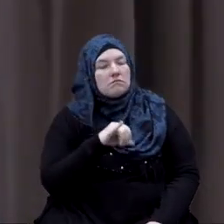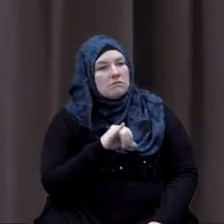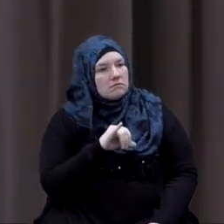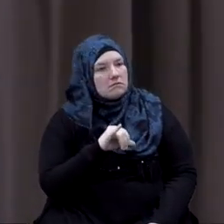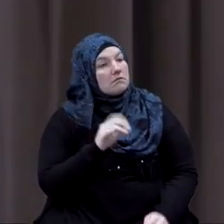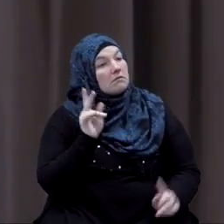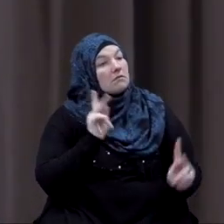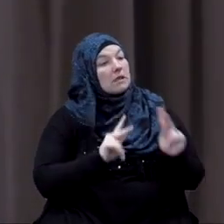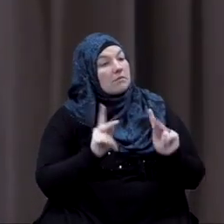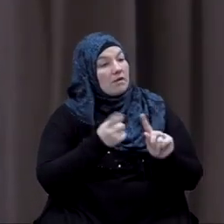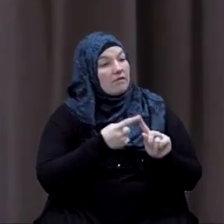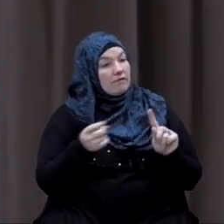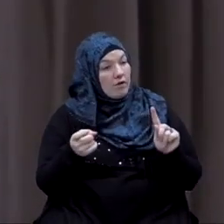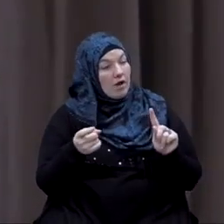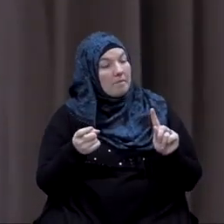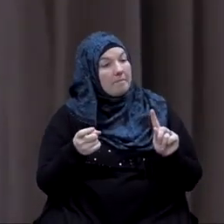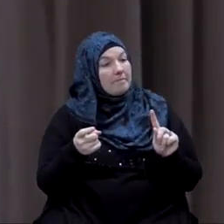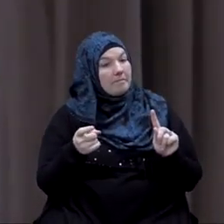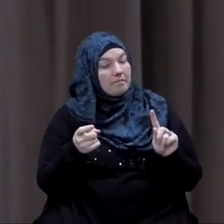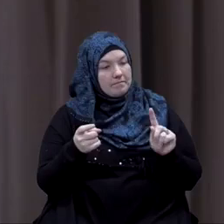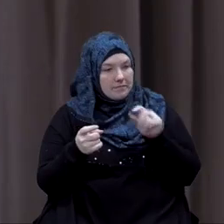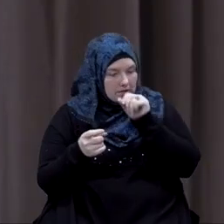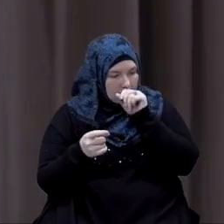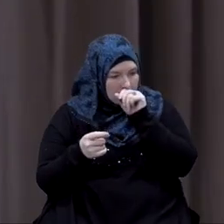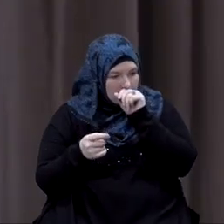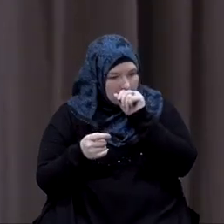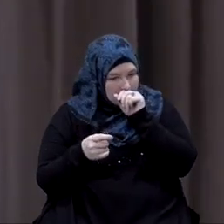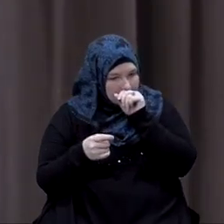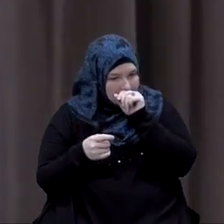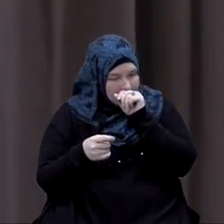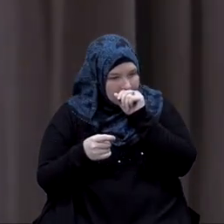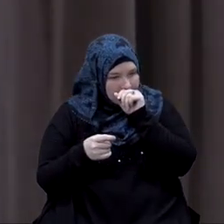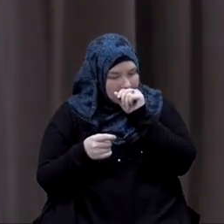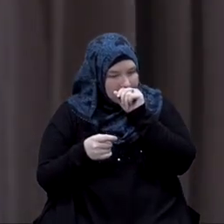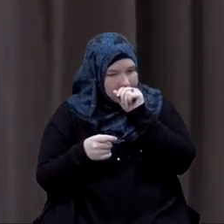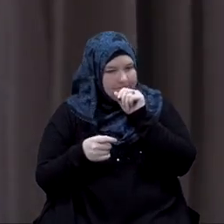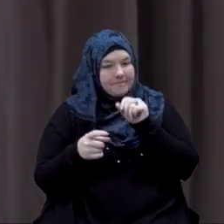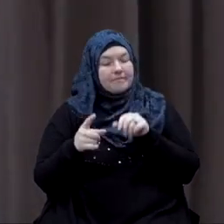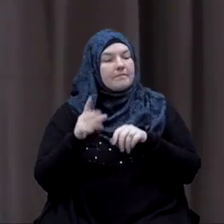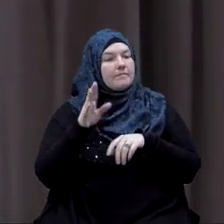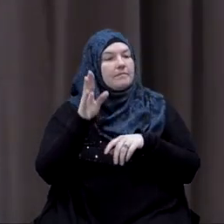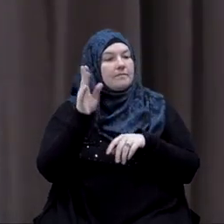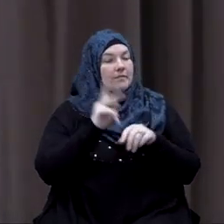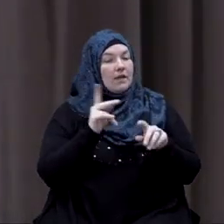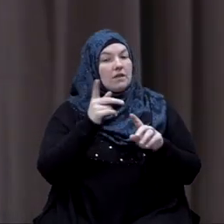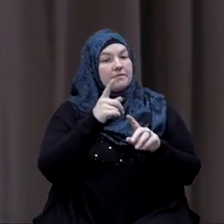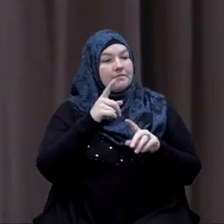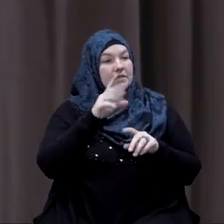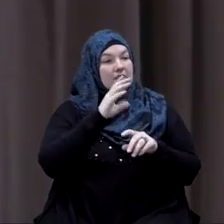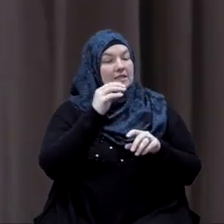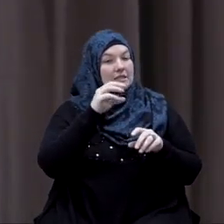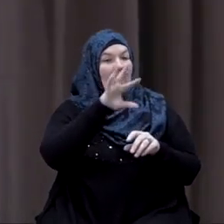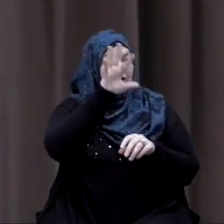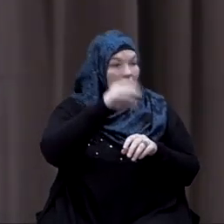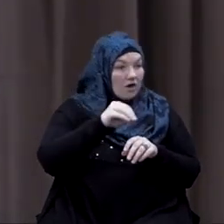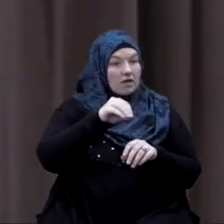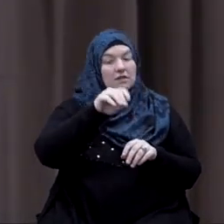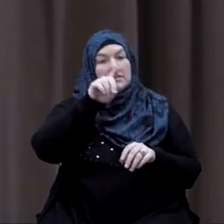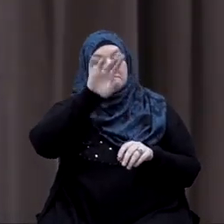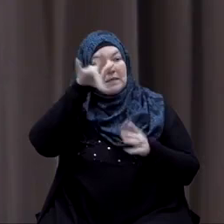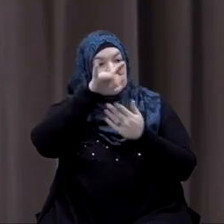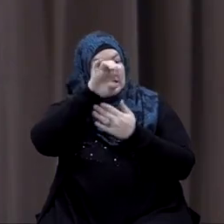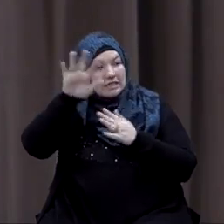Those of us who come from the sub-Indian continent, they know that their ancestors accepted Islam based